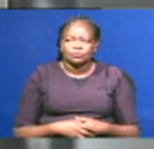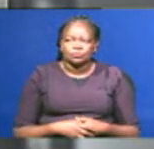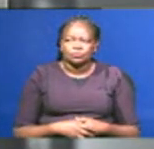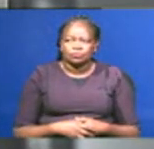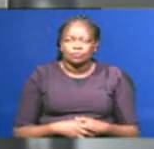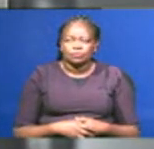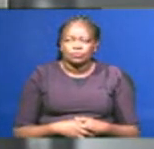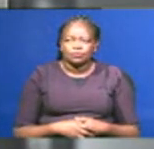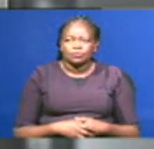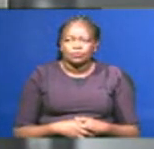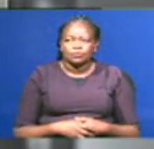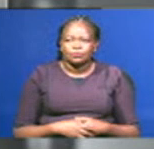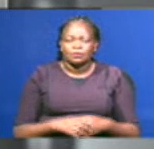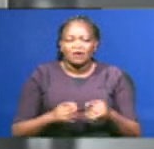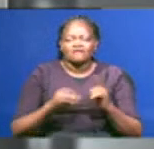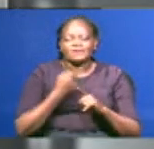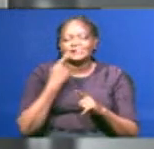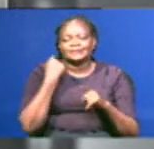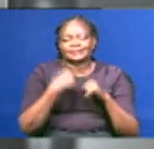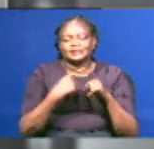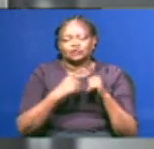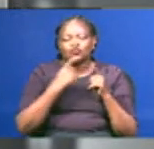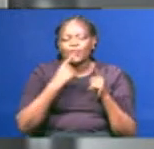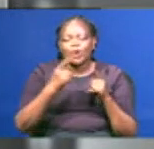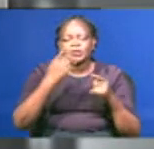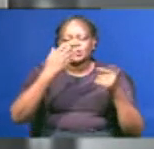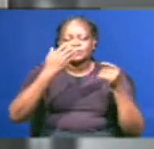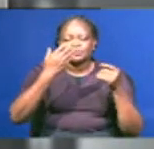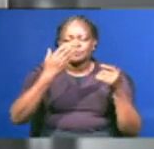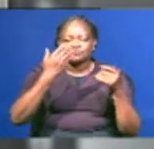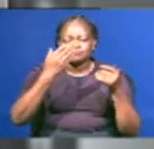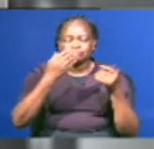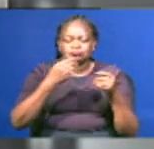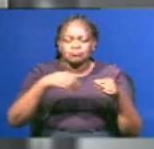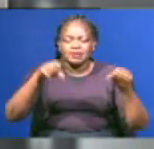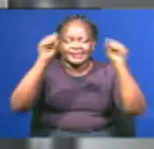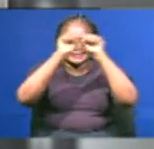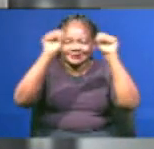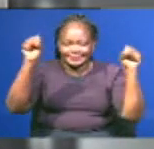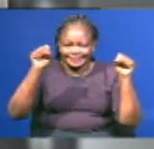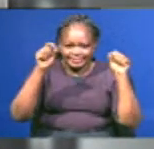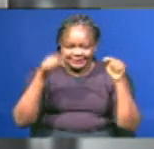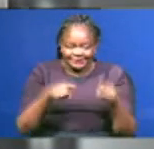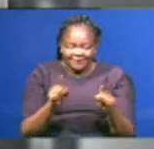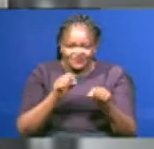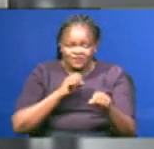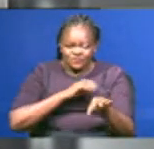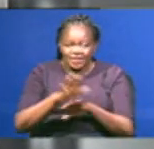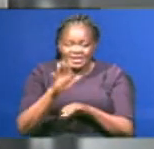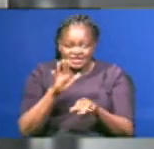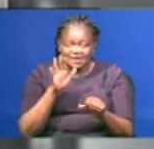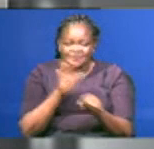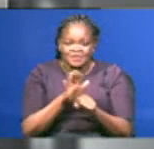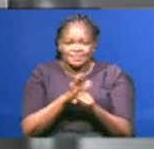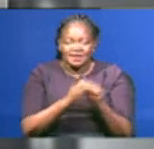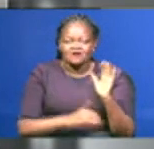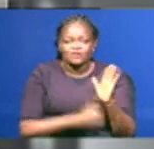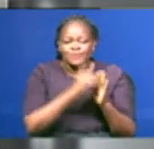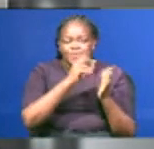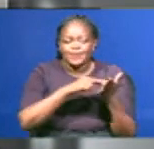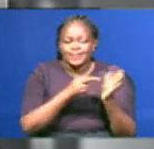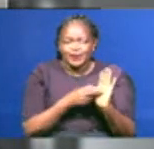In the first years of Moi's presidency, Mwinyi was able to influence a number of development projects in